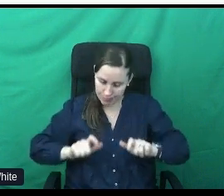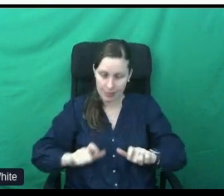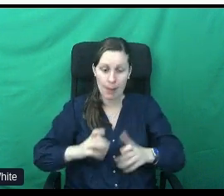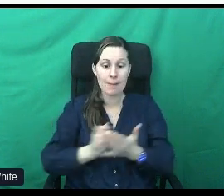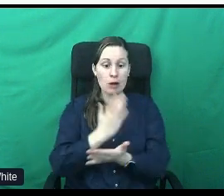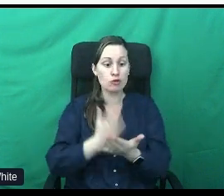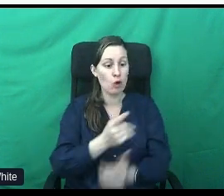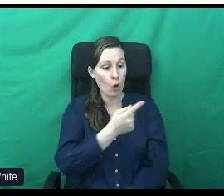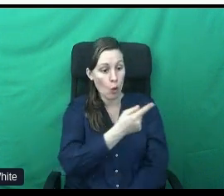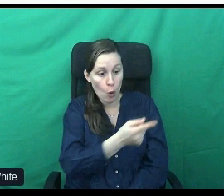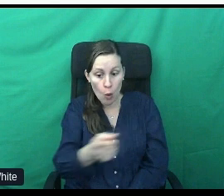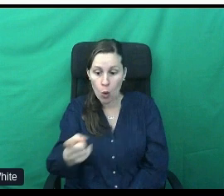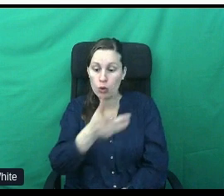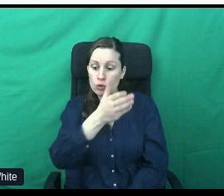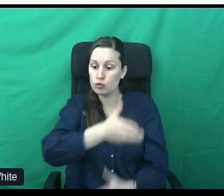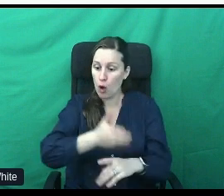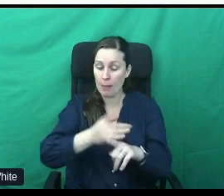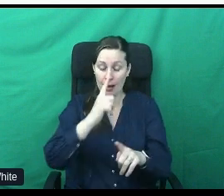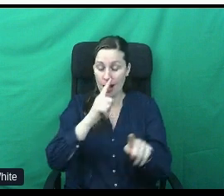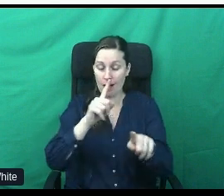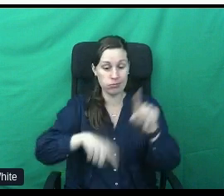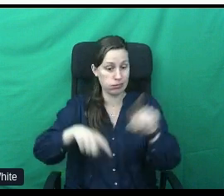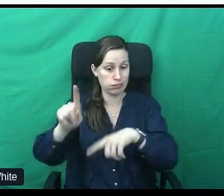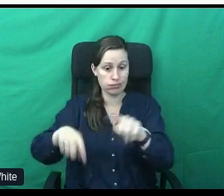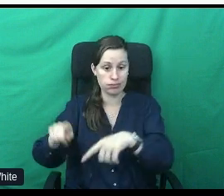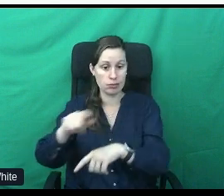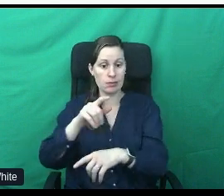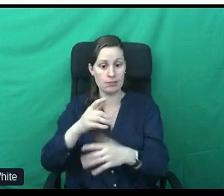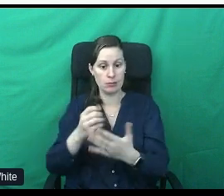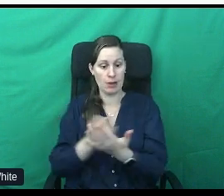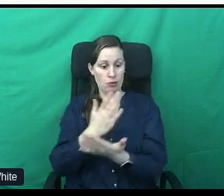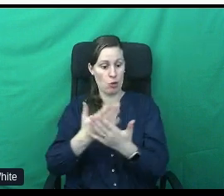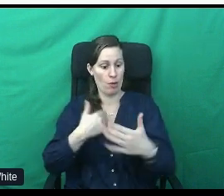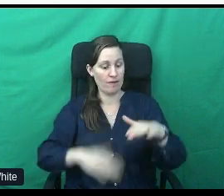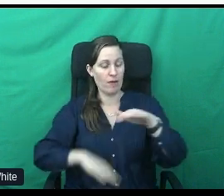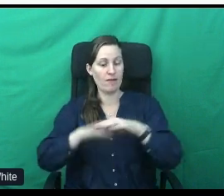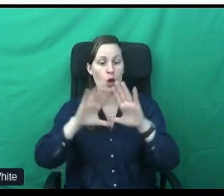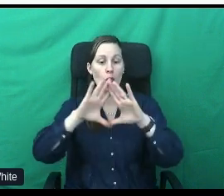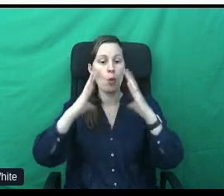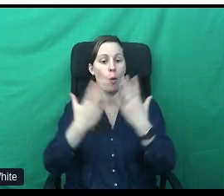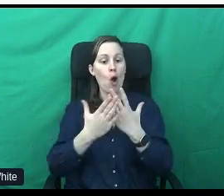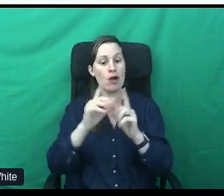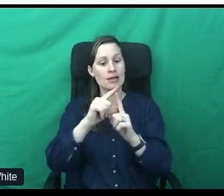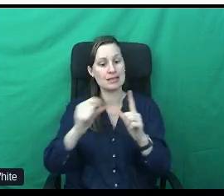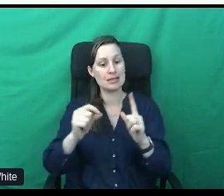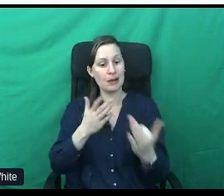by every person is a no-brainer when it comes to fulfilling our goal of becoming the world's most digital